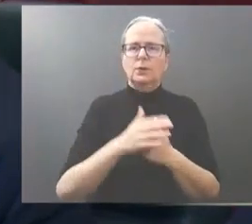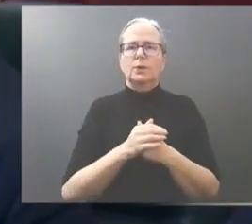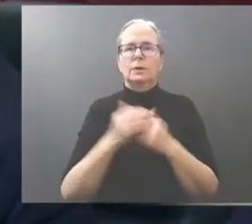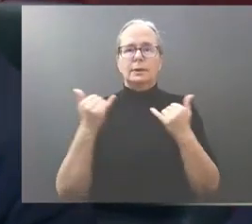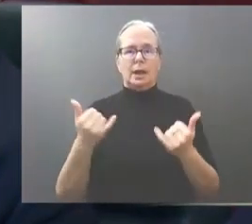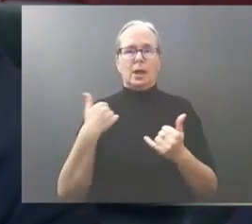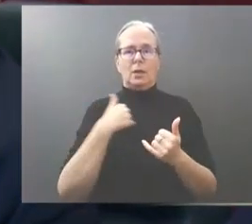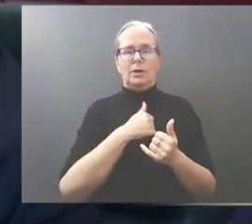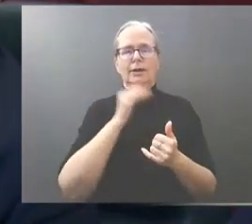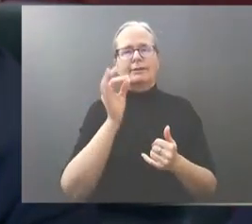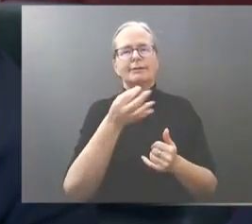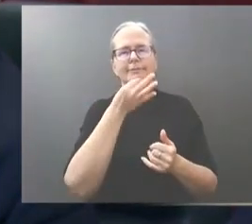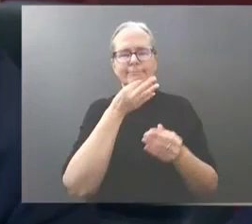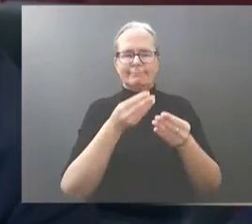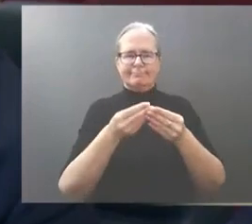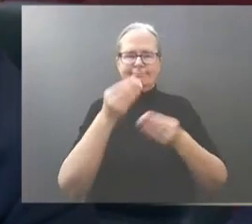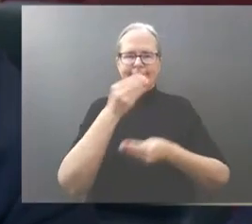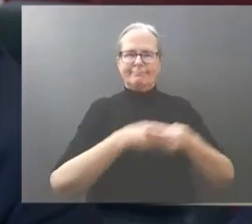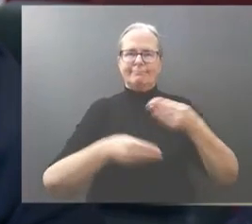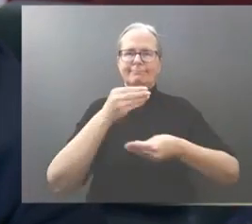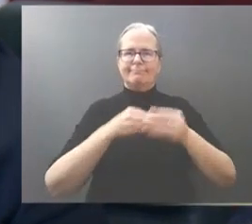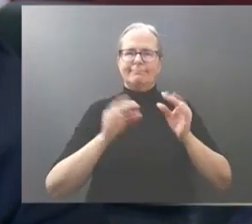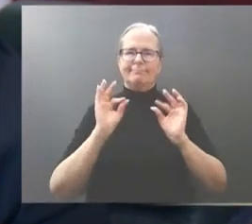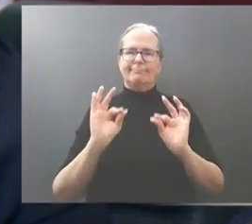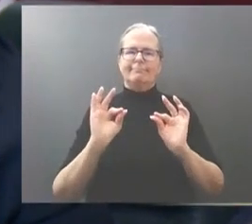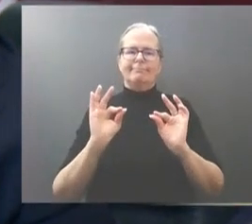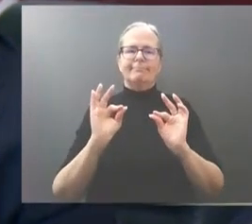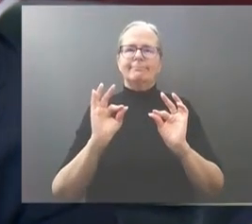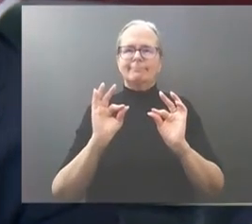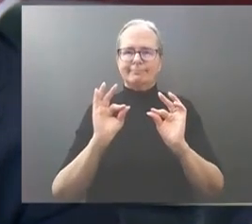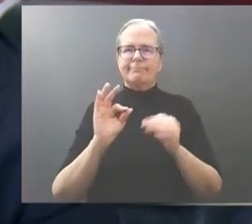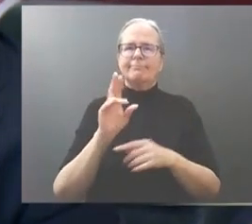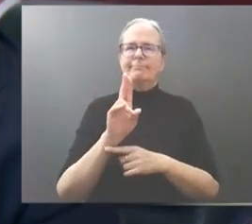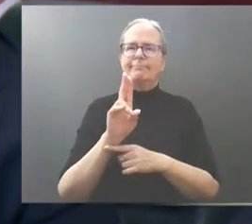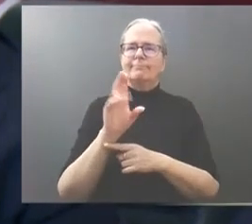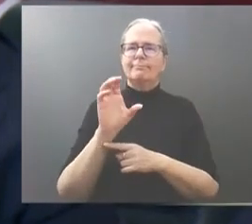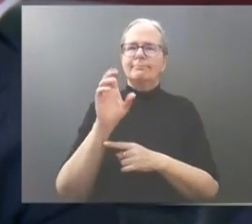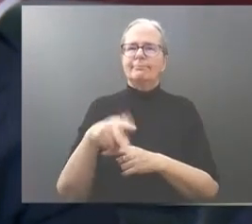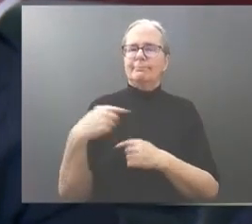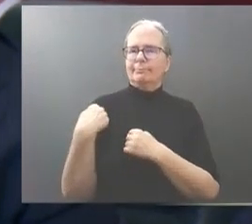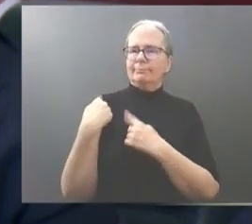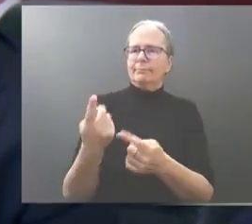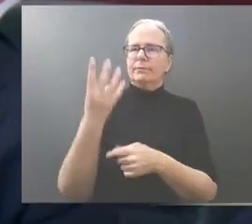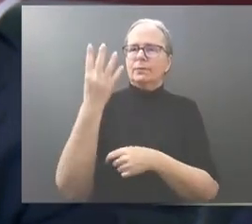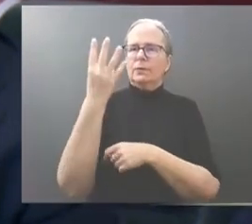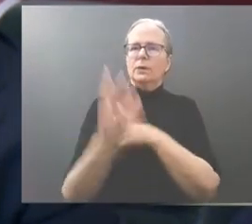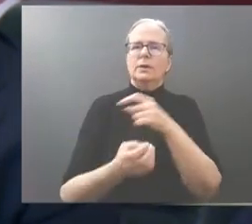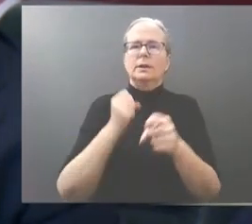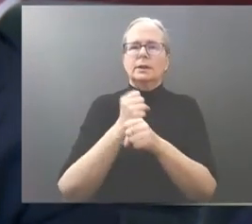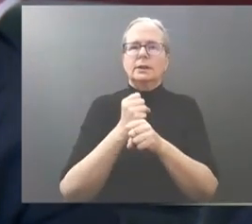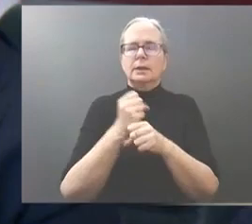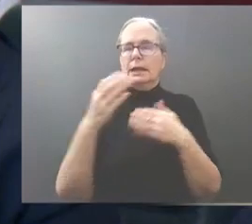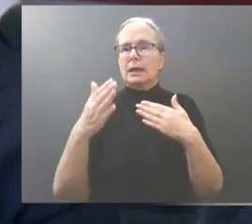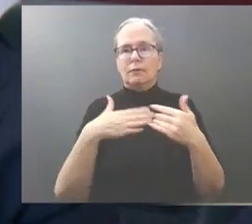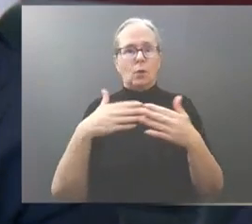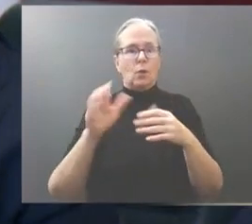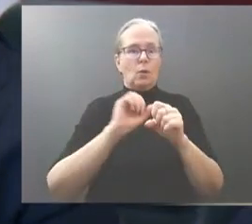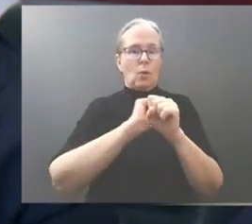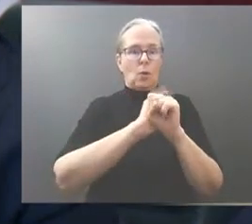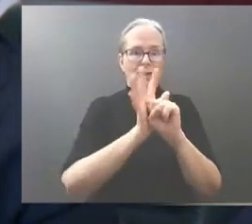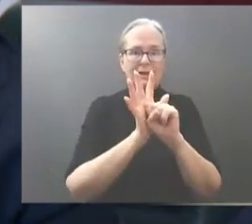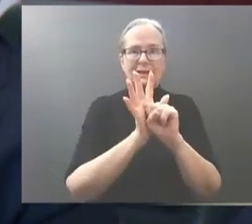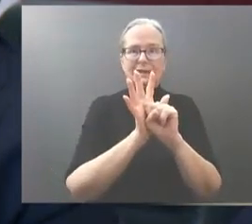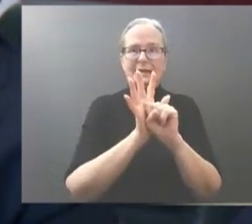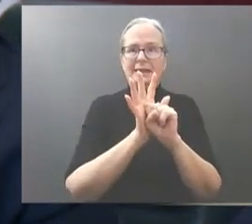UCP government has produced over these past years, despite COVID-19. This budget will continue to provide